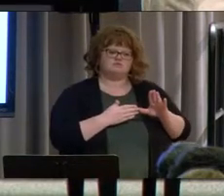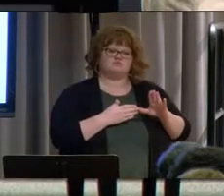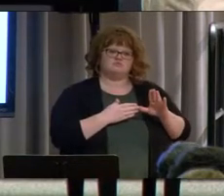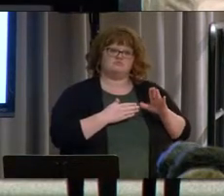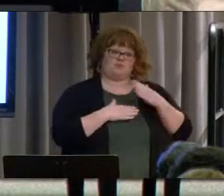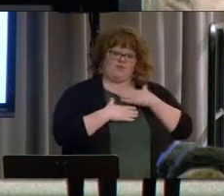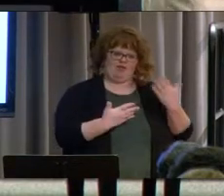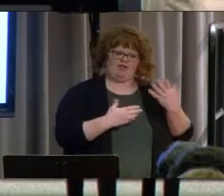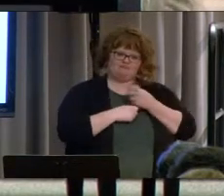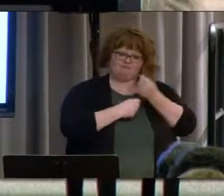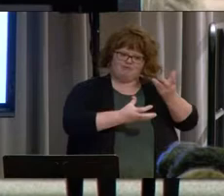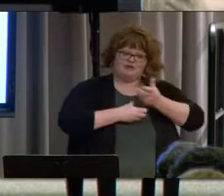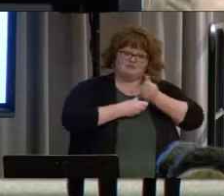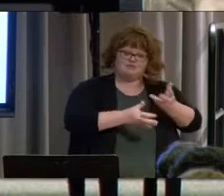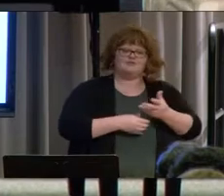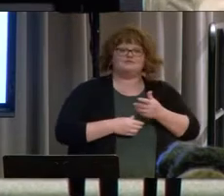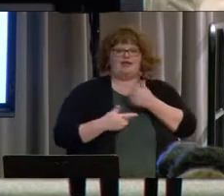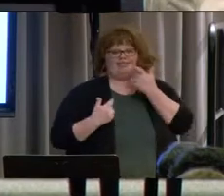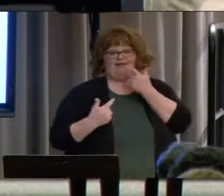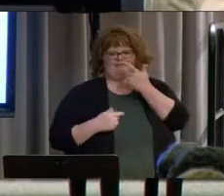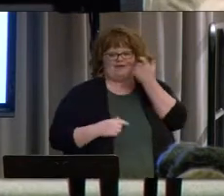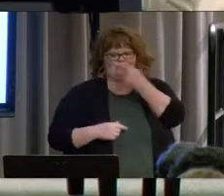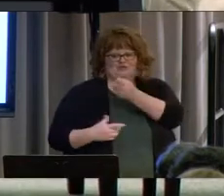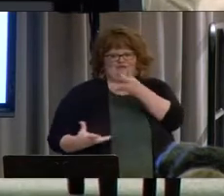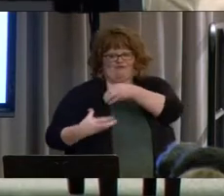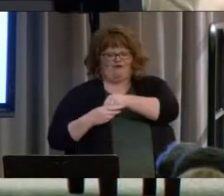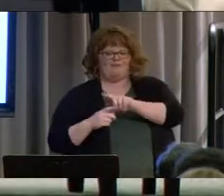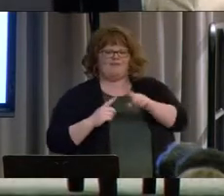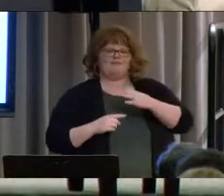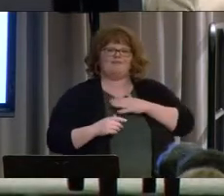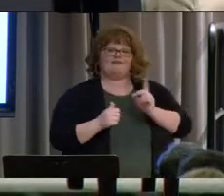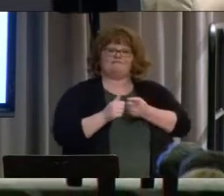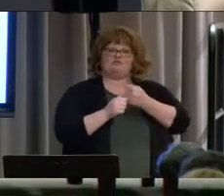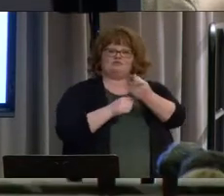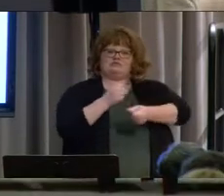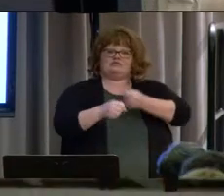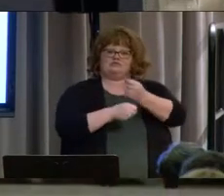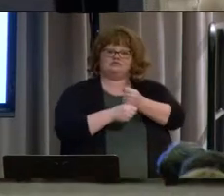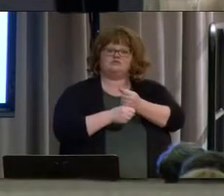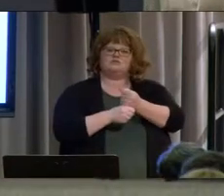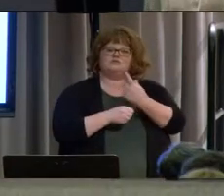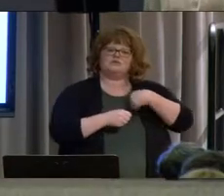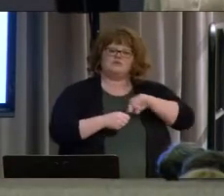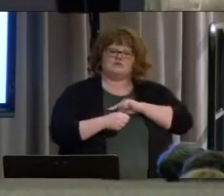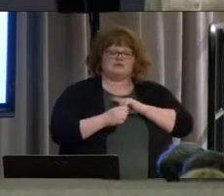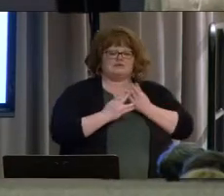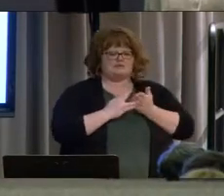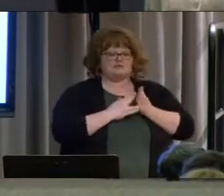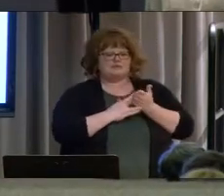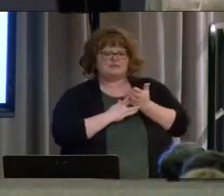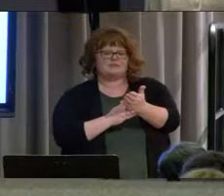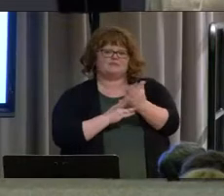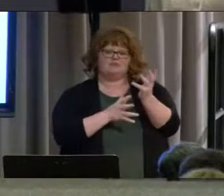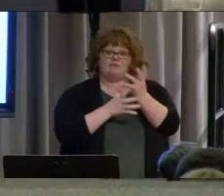I laugh because you were a part of that. In my first year, because we were going through so many things